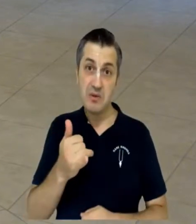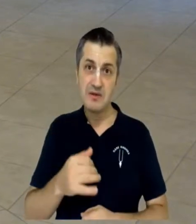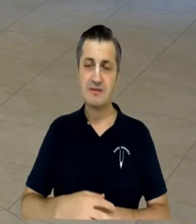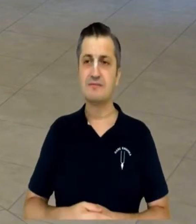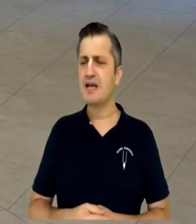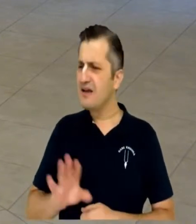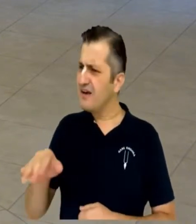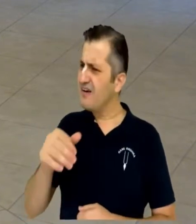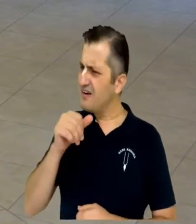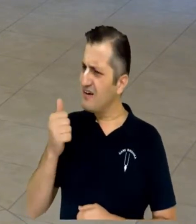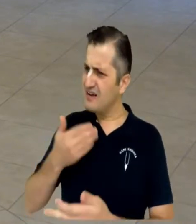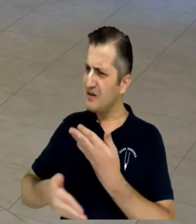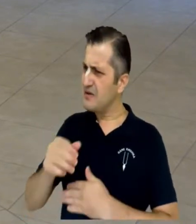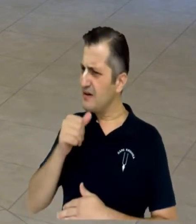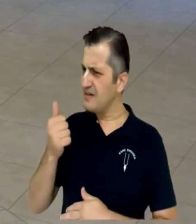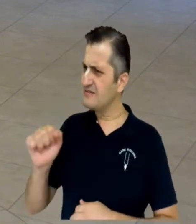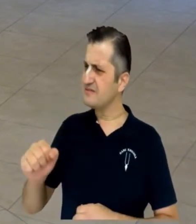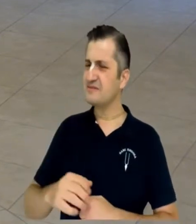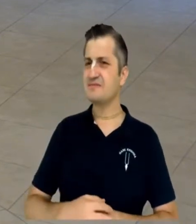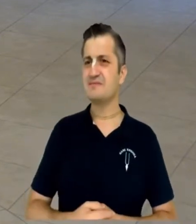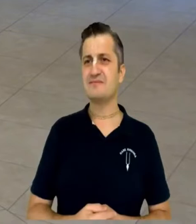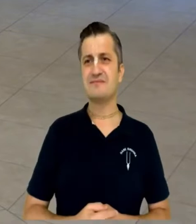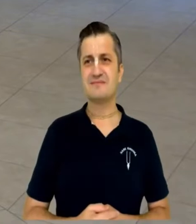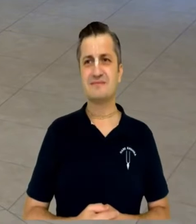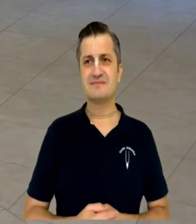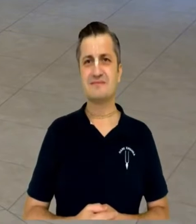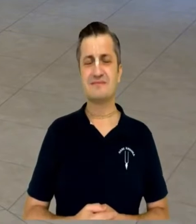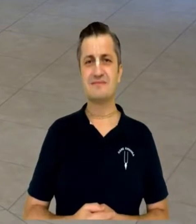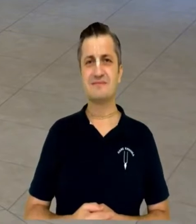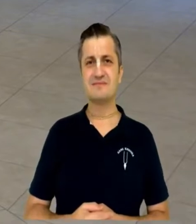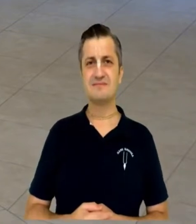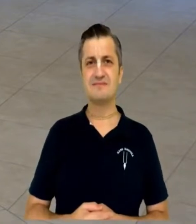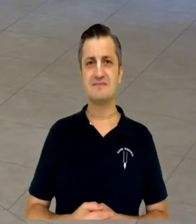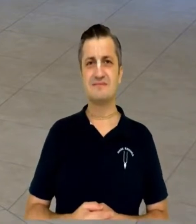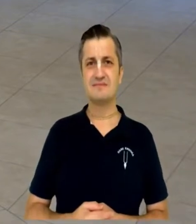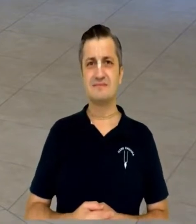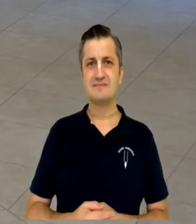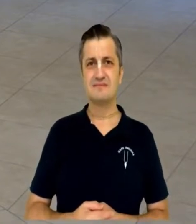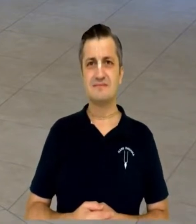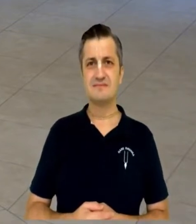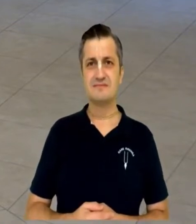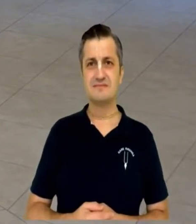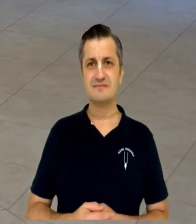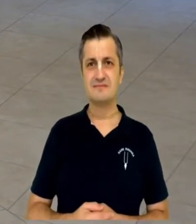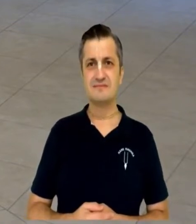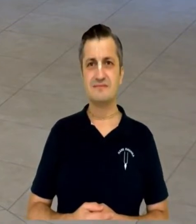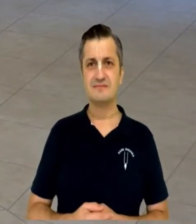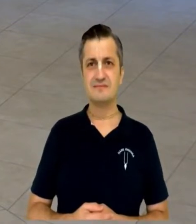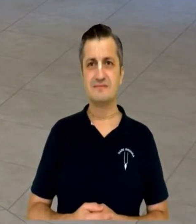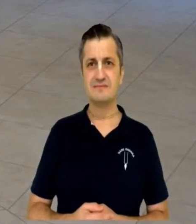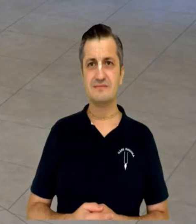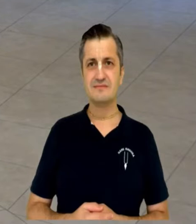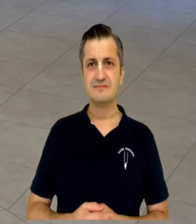And it's also kind of like for the Brahmanas, right, by kind of insulting, like by not